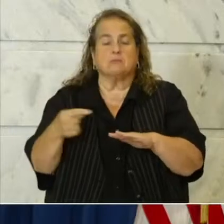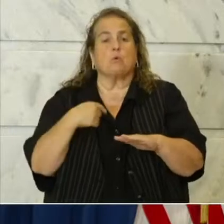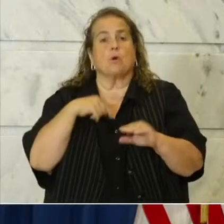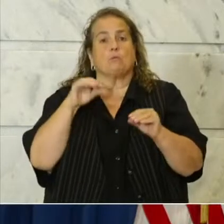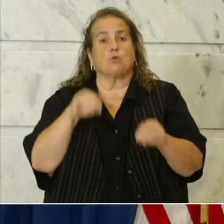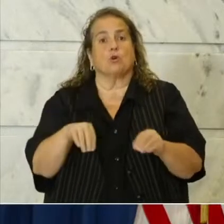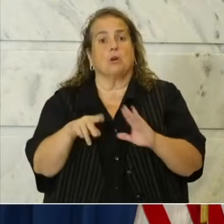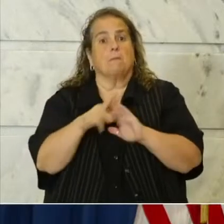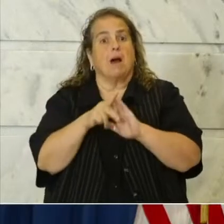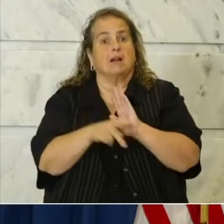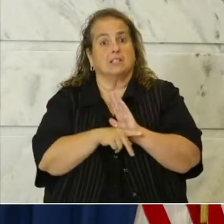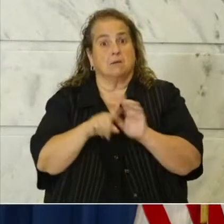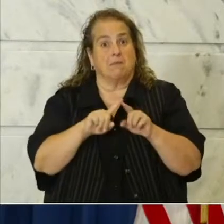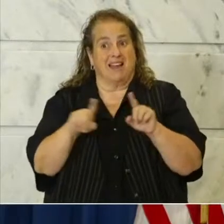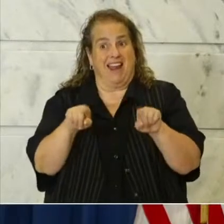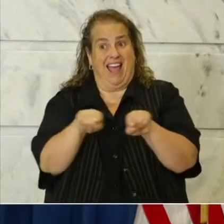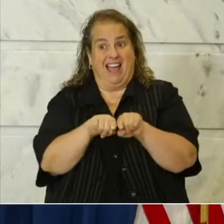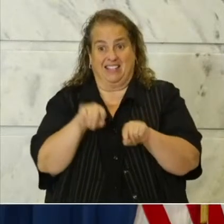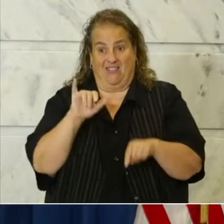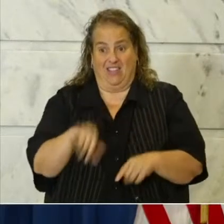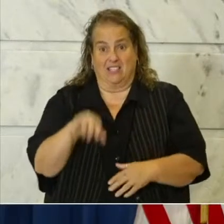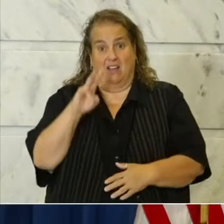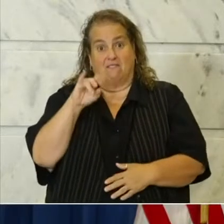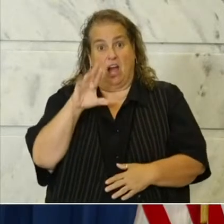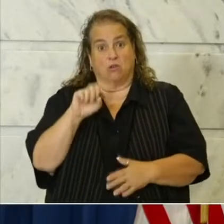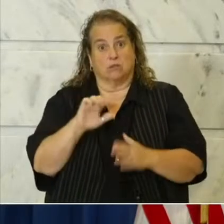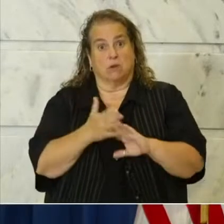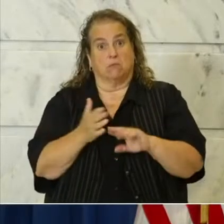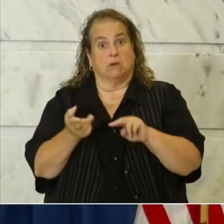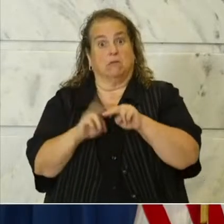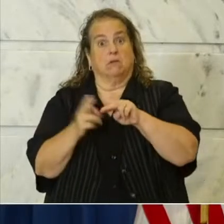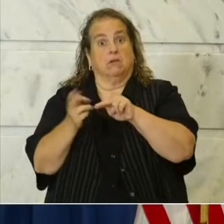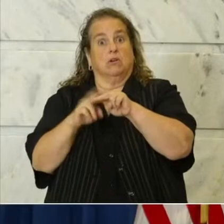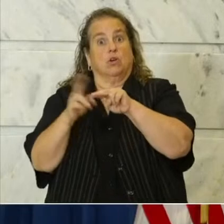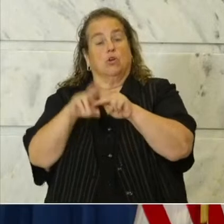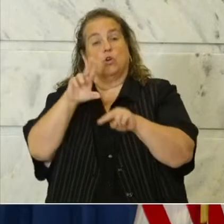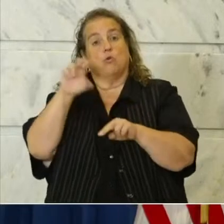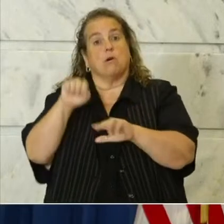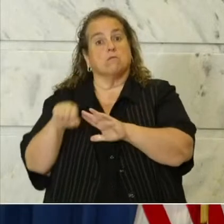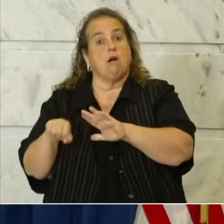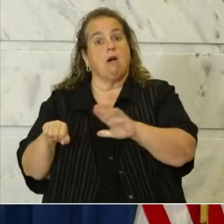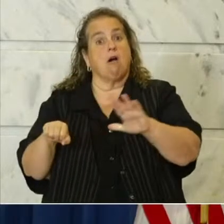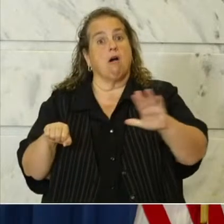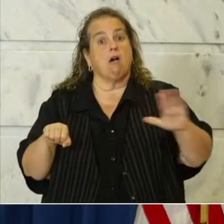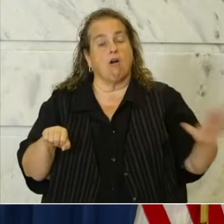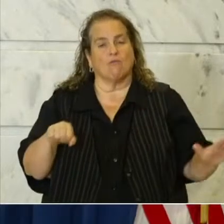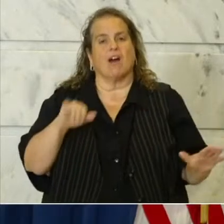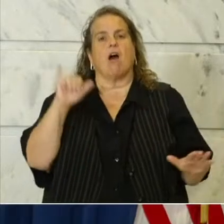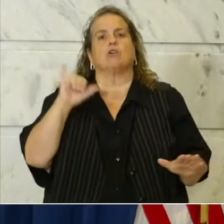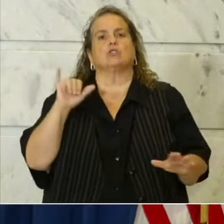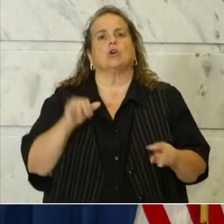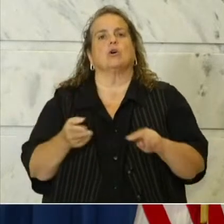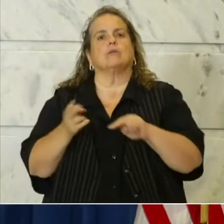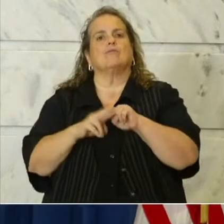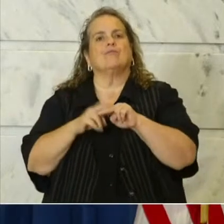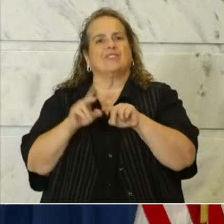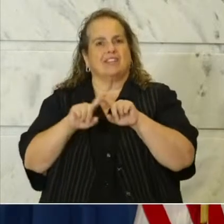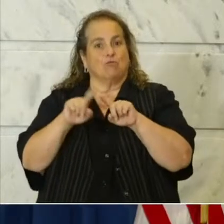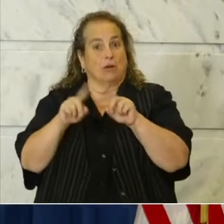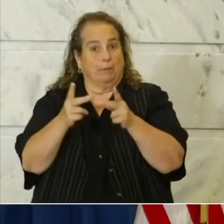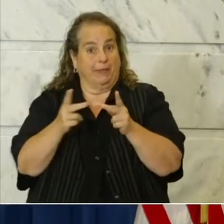is surging across the United States, it's ultimately going to surge in a number of different